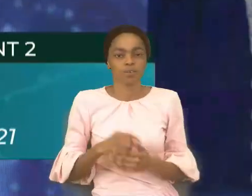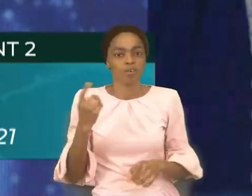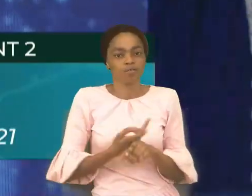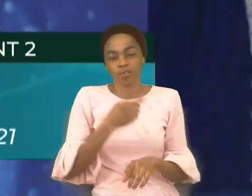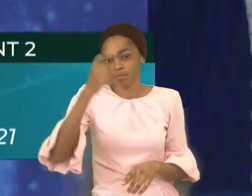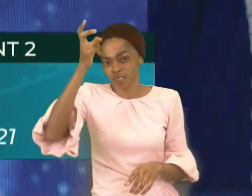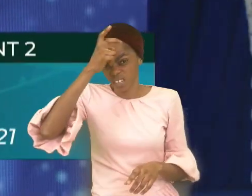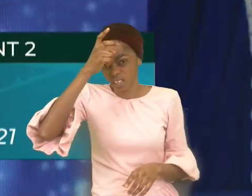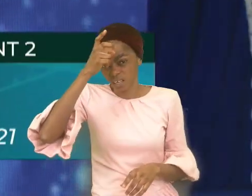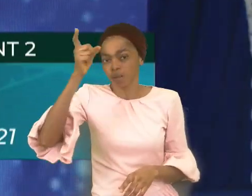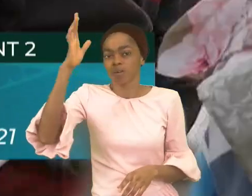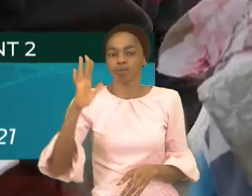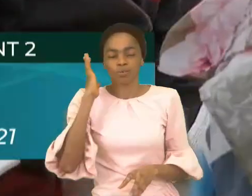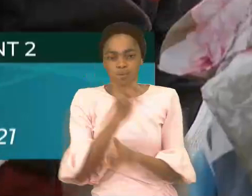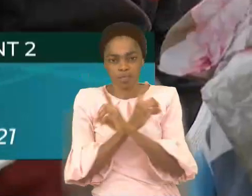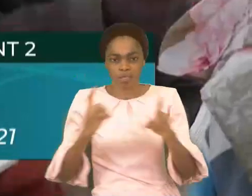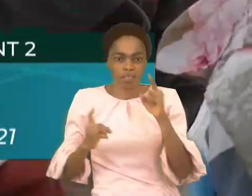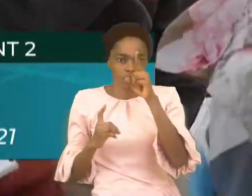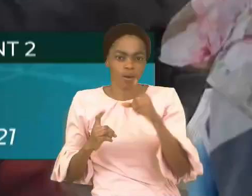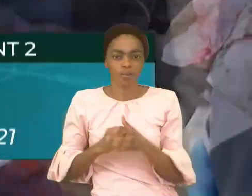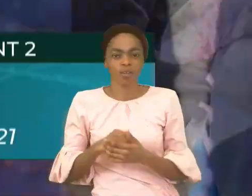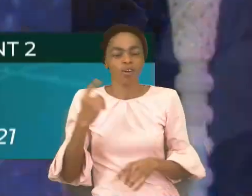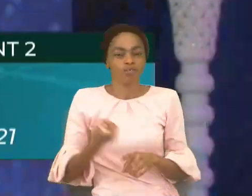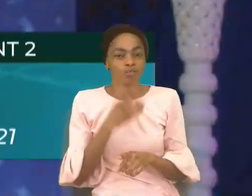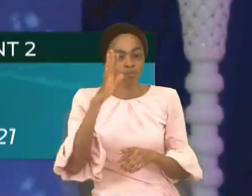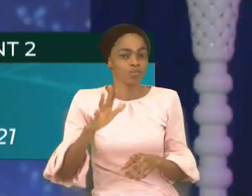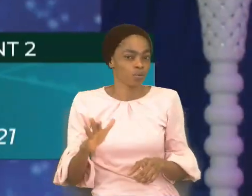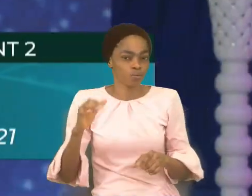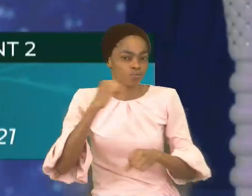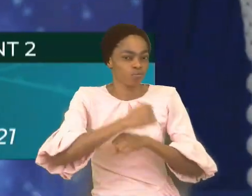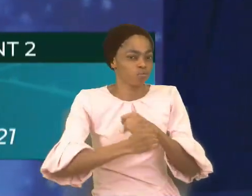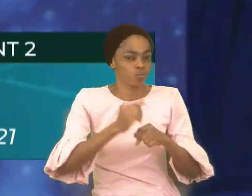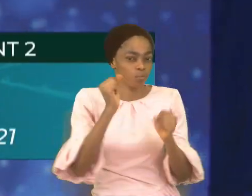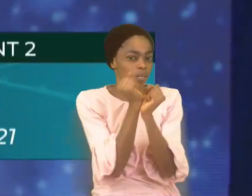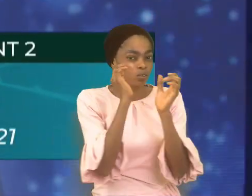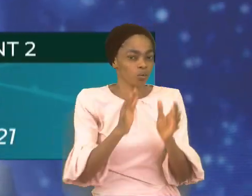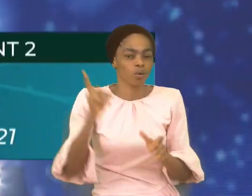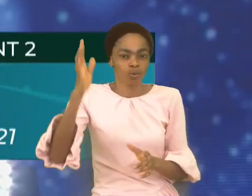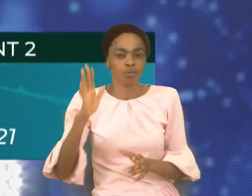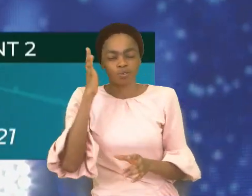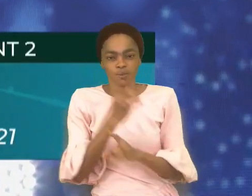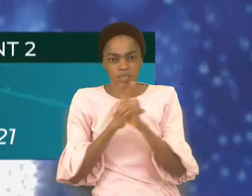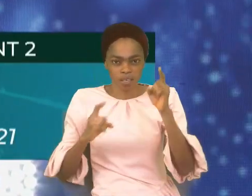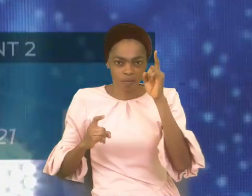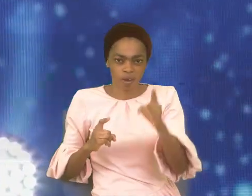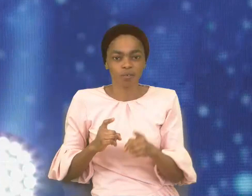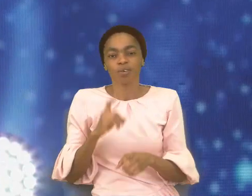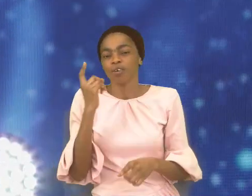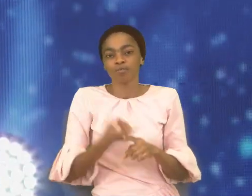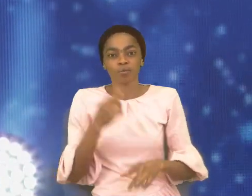tormentor, he'll deliver you. From the people that have the powers of darkness. And they